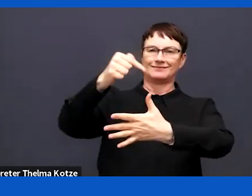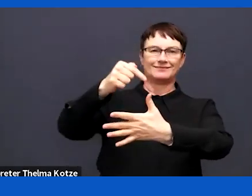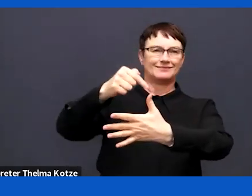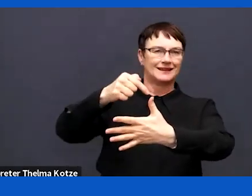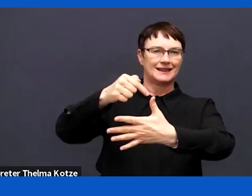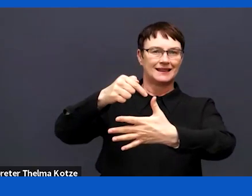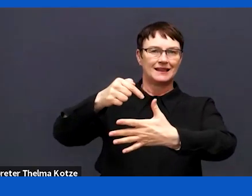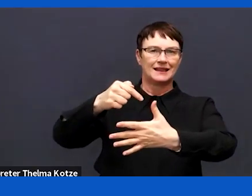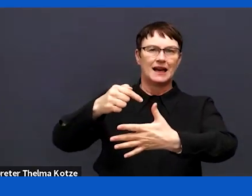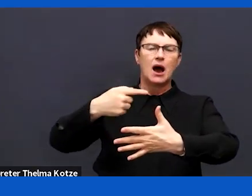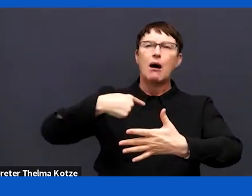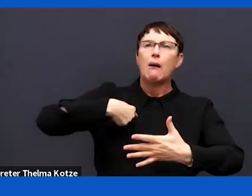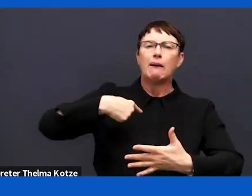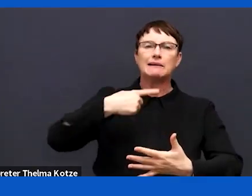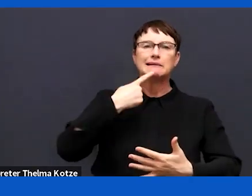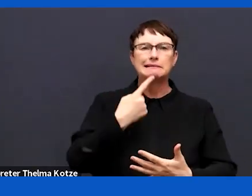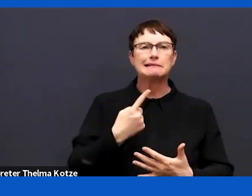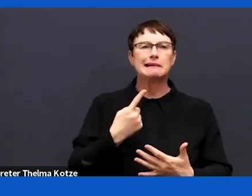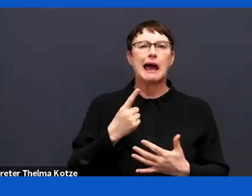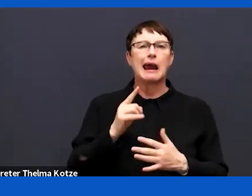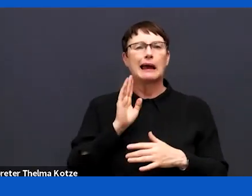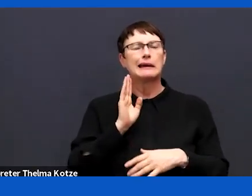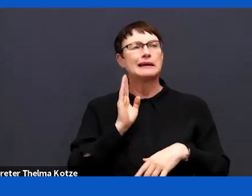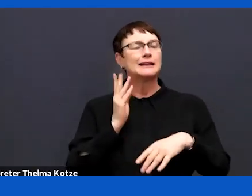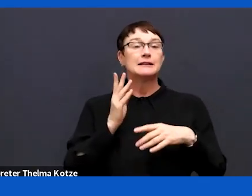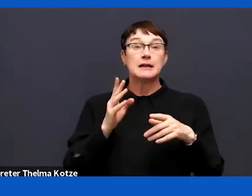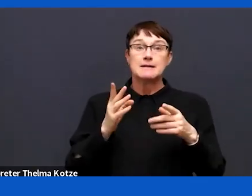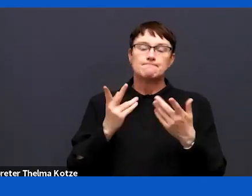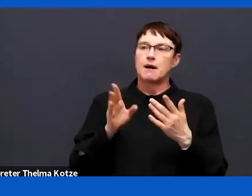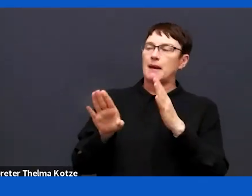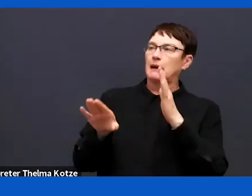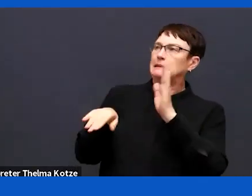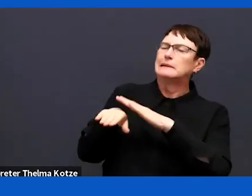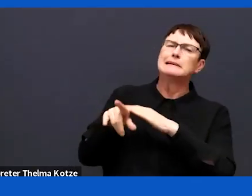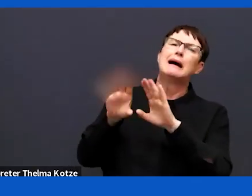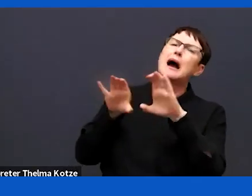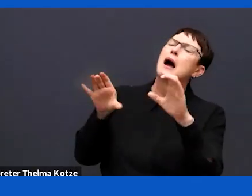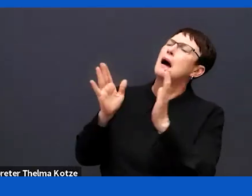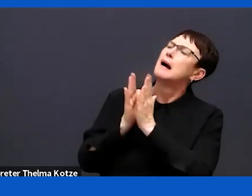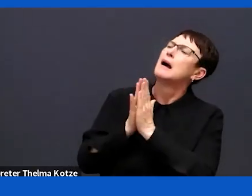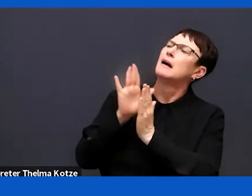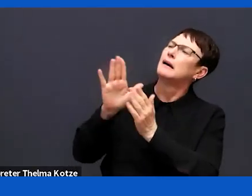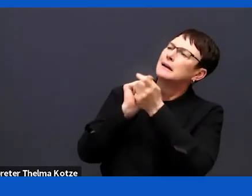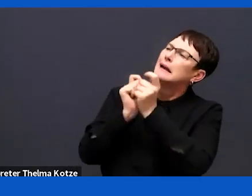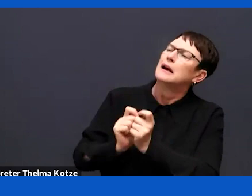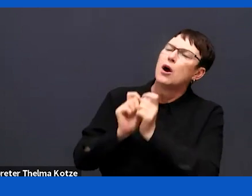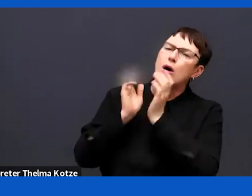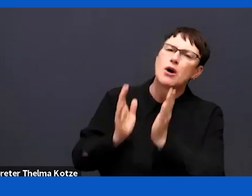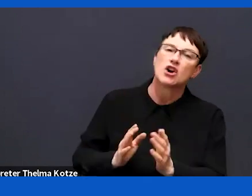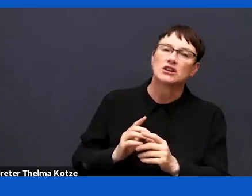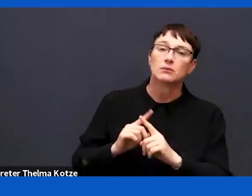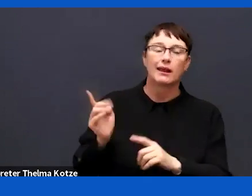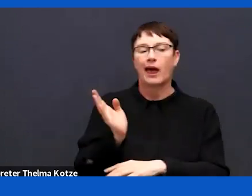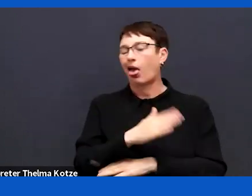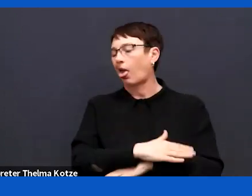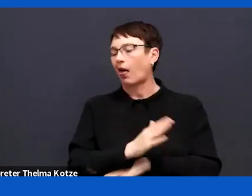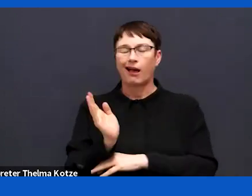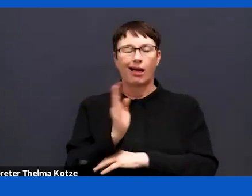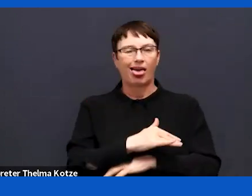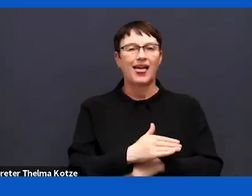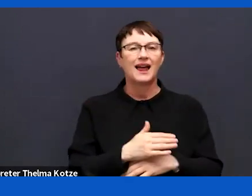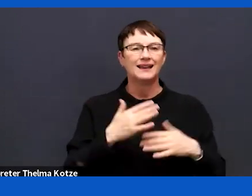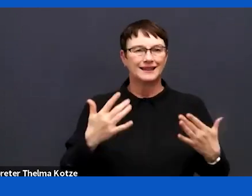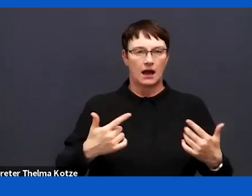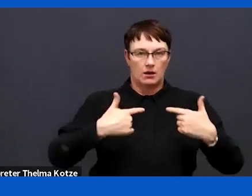or a service. But as you become a customer, documents are typically the format that provide you with the ongoing information